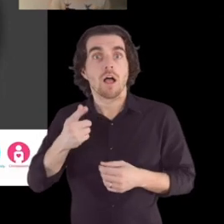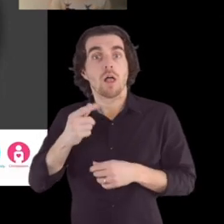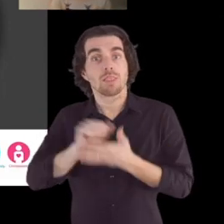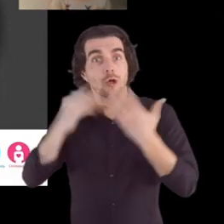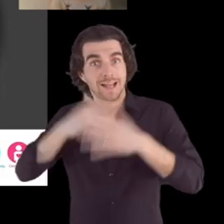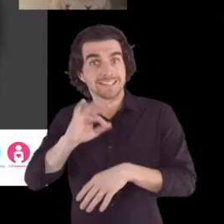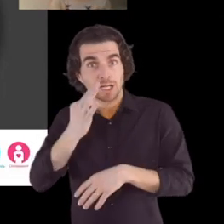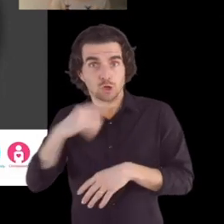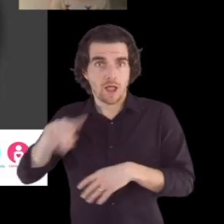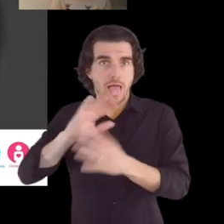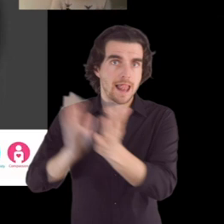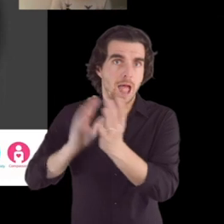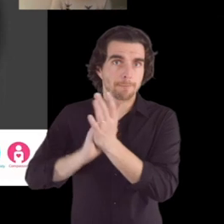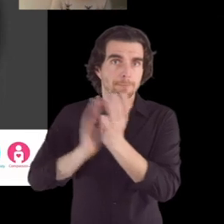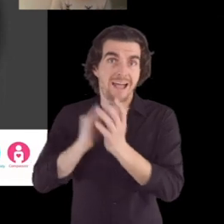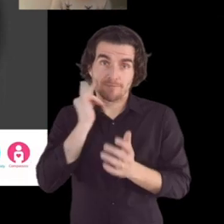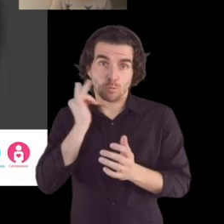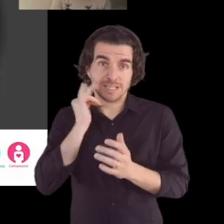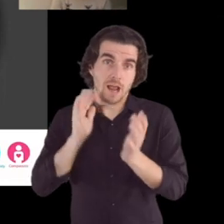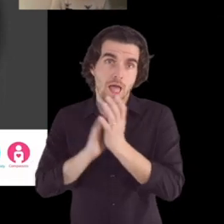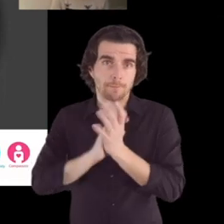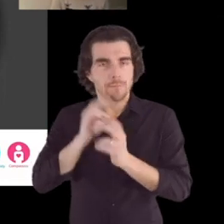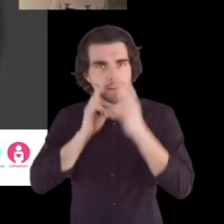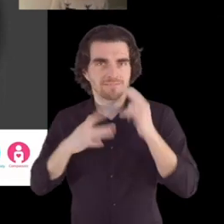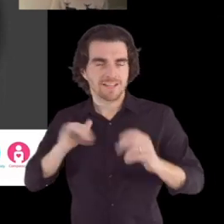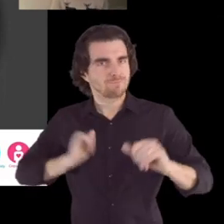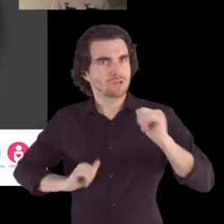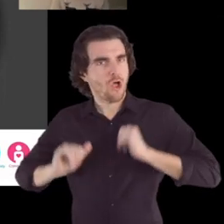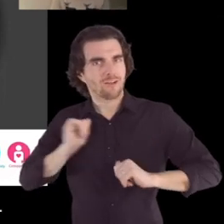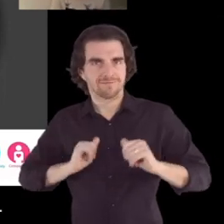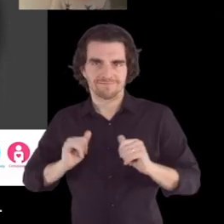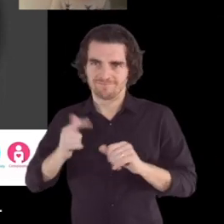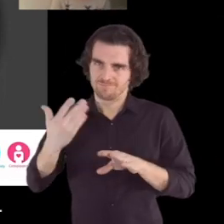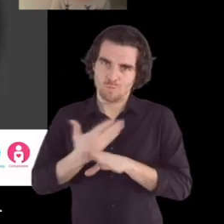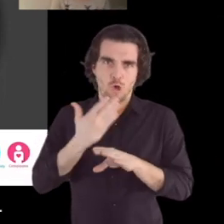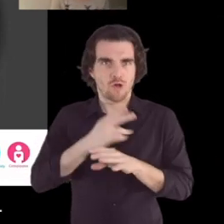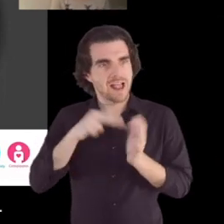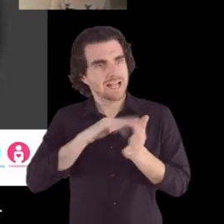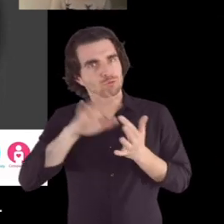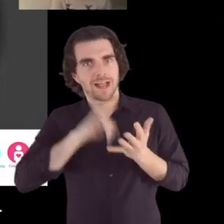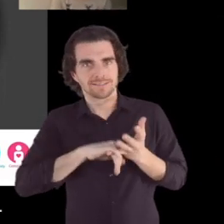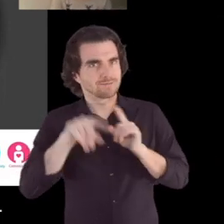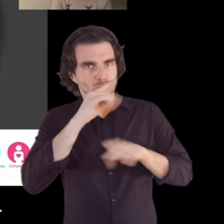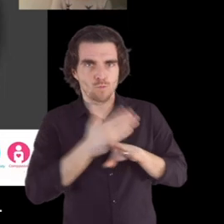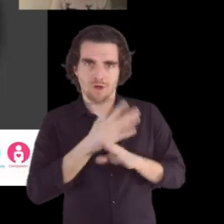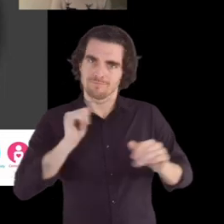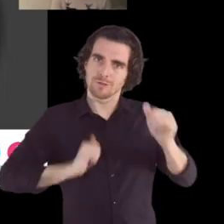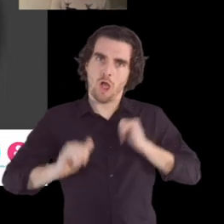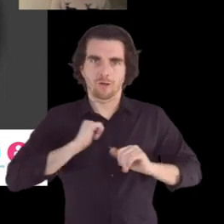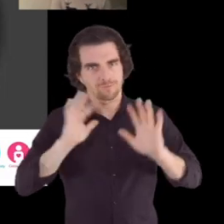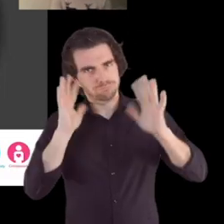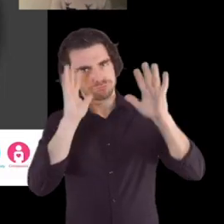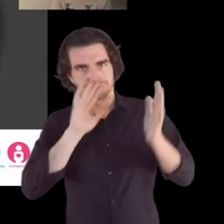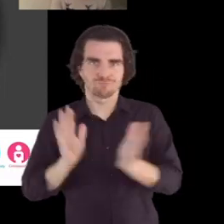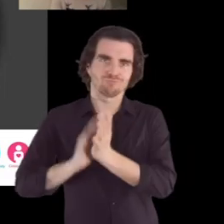the clapping on the Thursday night at 8 o'clock every week, you know, really making people feel proud of what they were doing, of their job. And I suppose